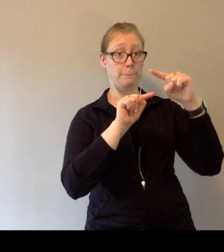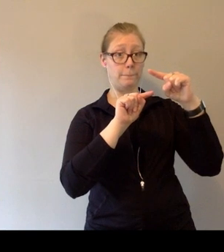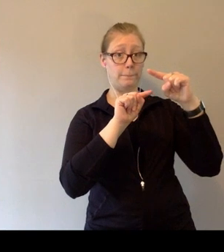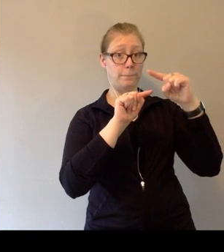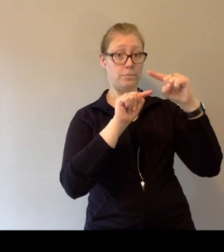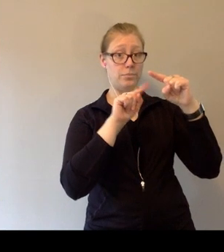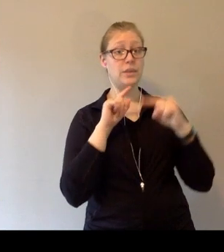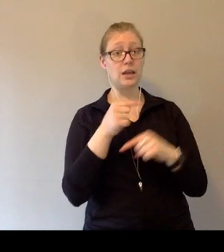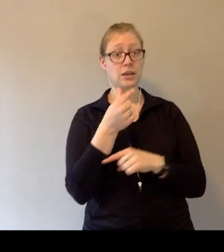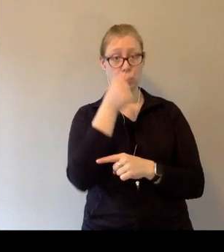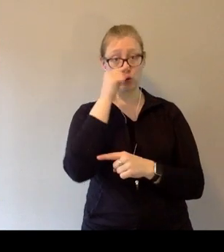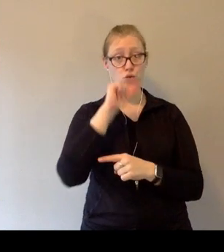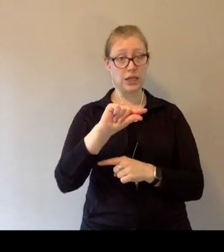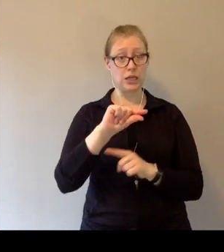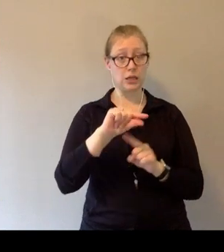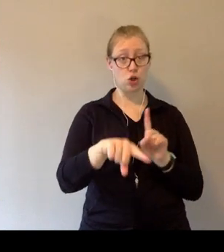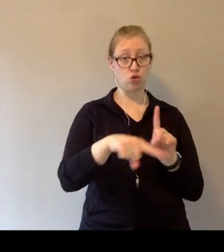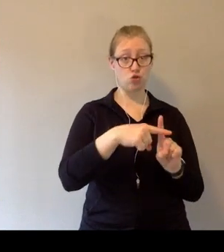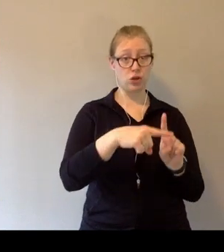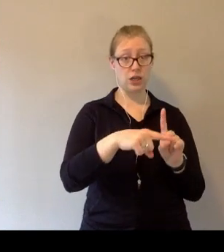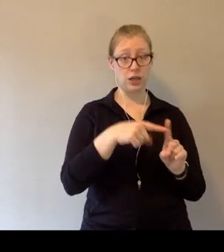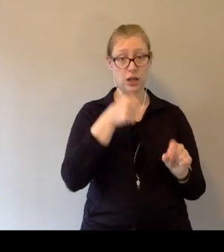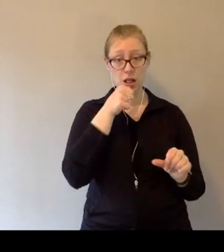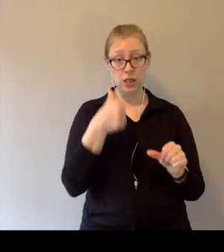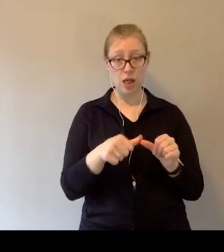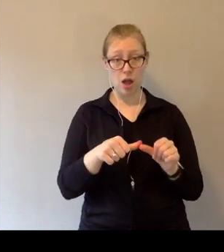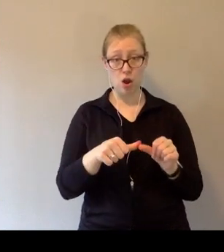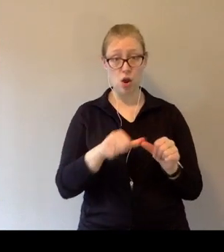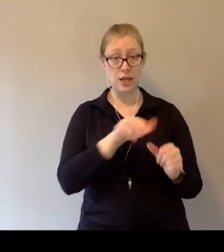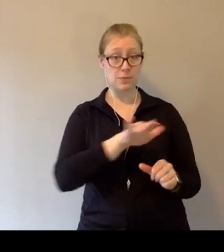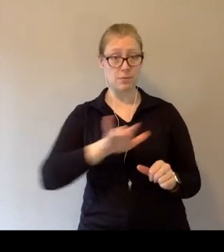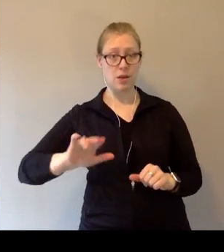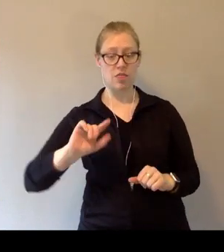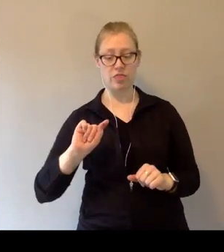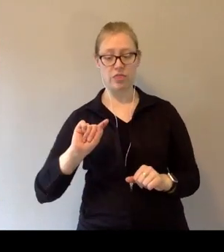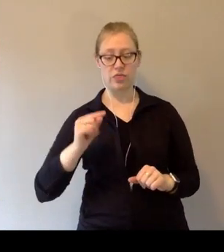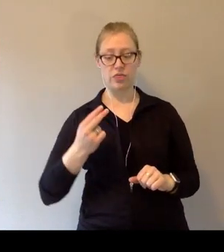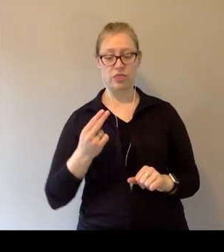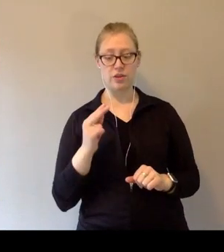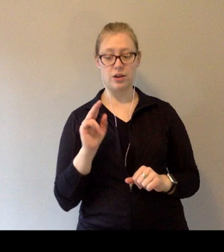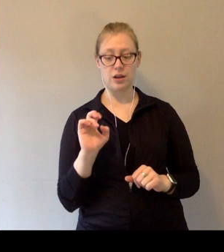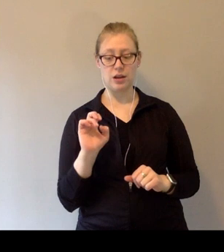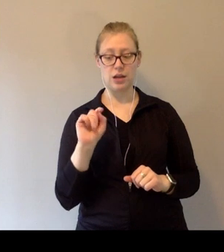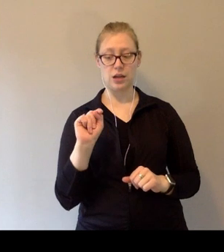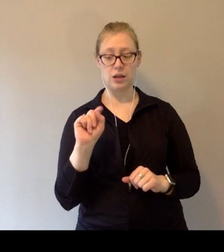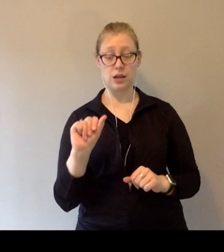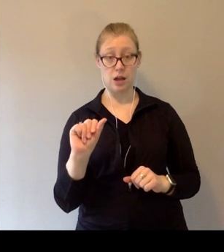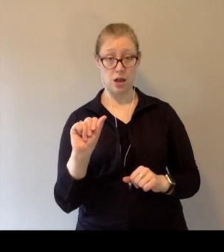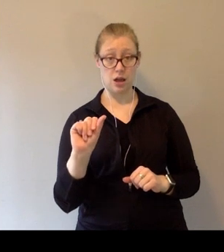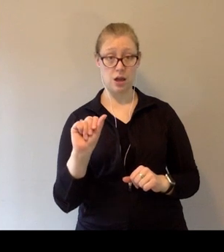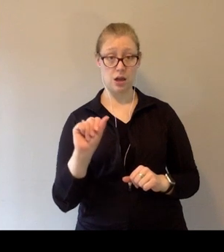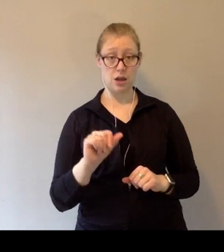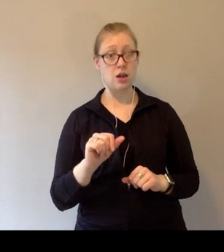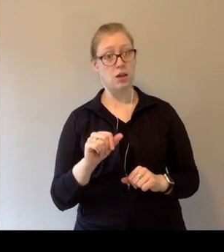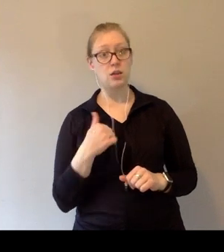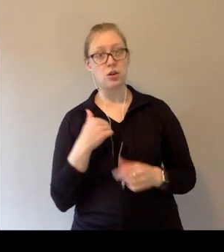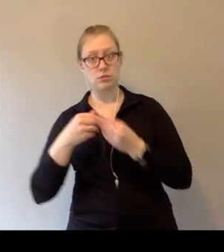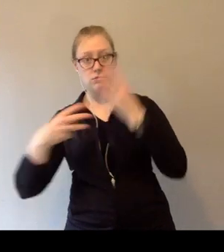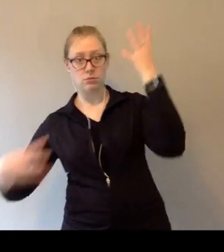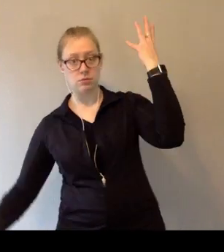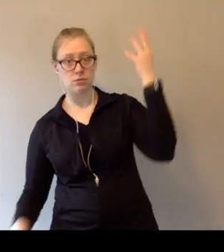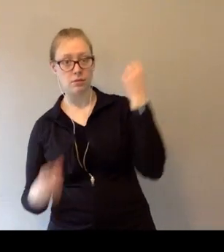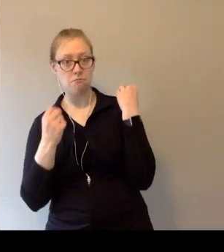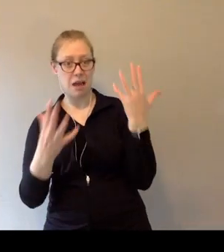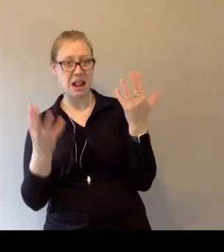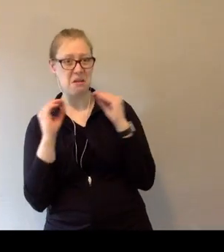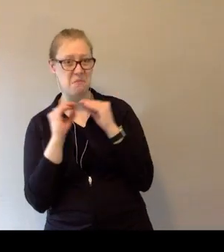and its name is theta, theta. There are a couple more. There's actually lots of them, but